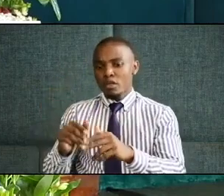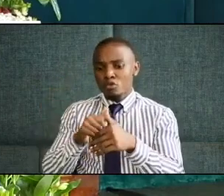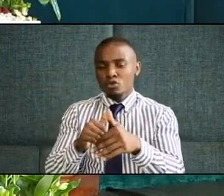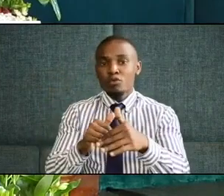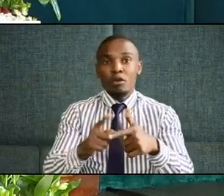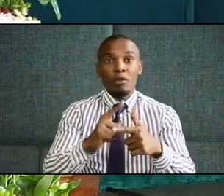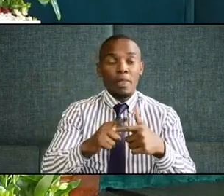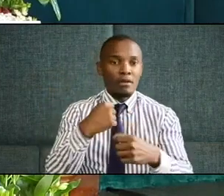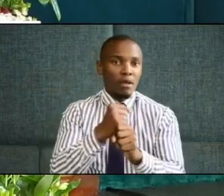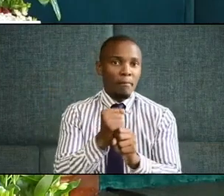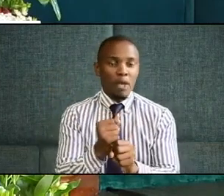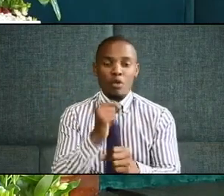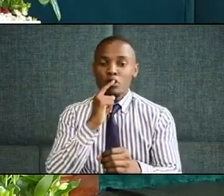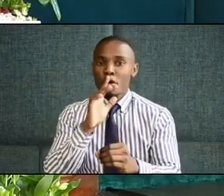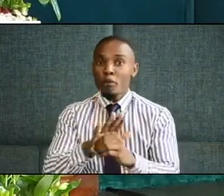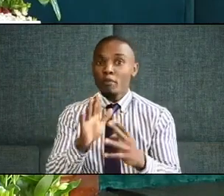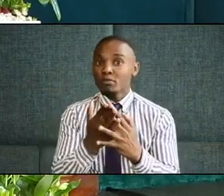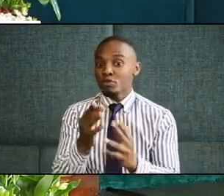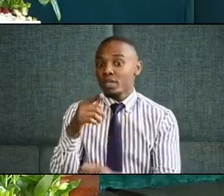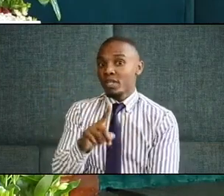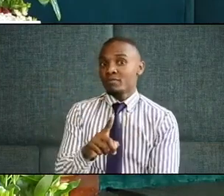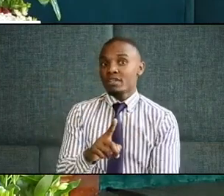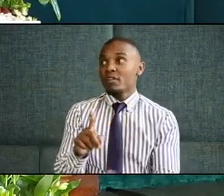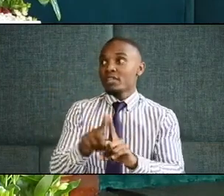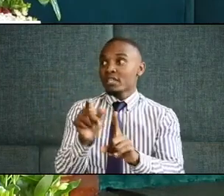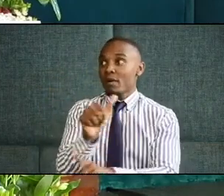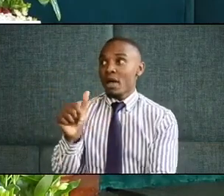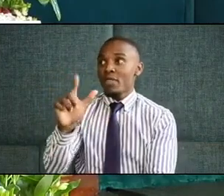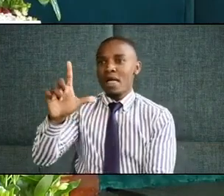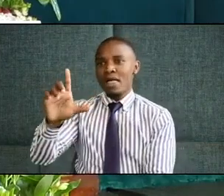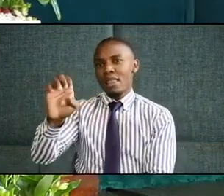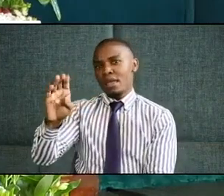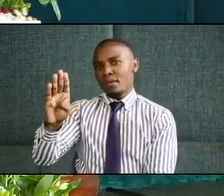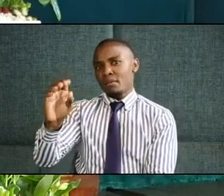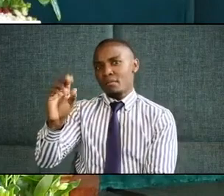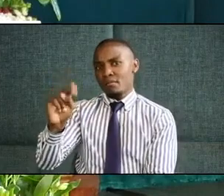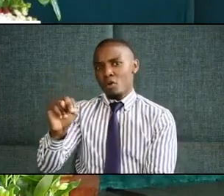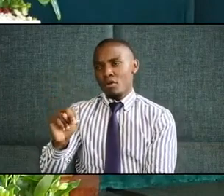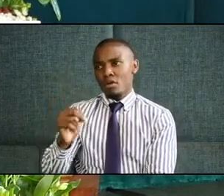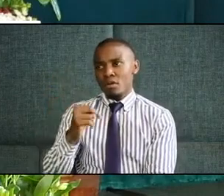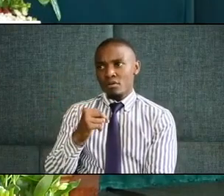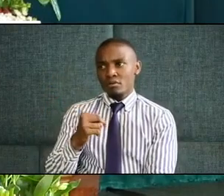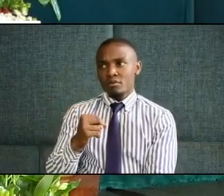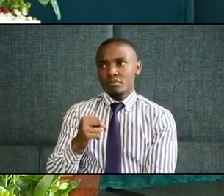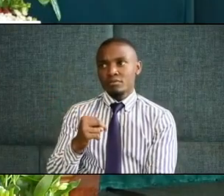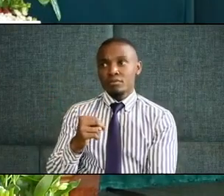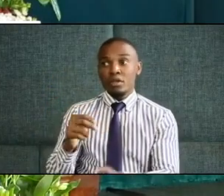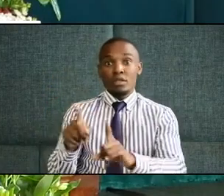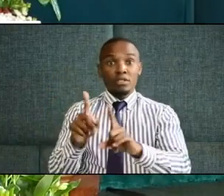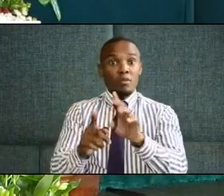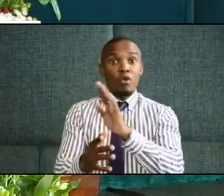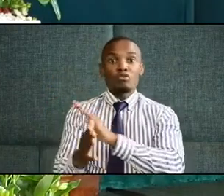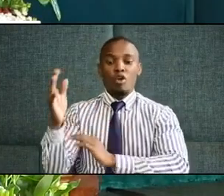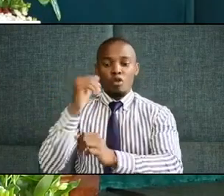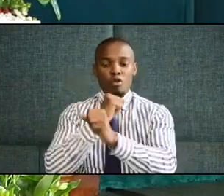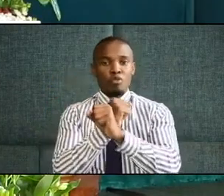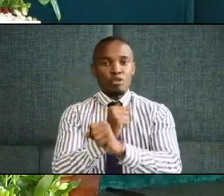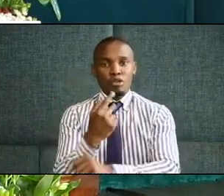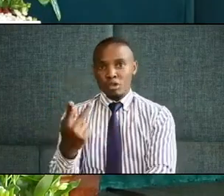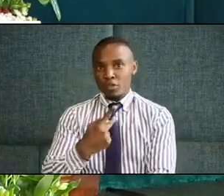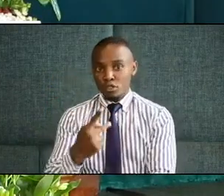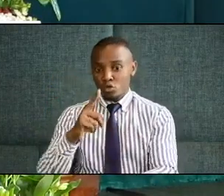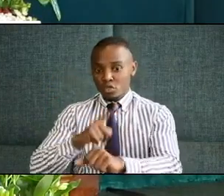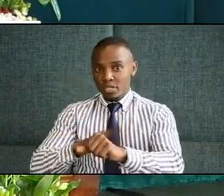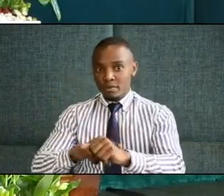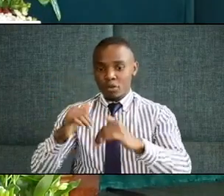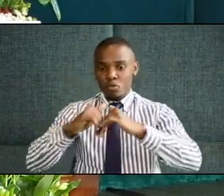a covenant between himself and Laban. There we have the story of Mizpah. May the Lord watch between you and I, even as we